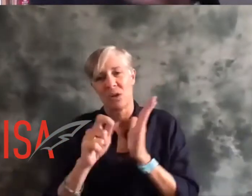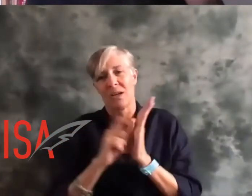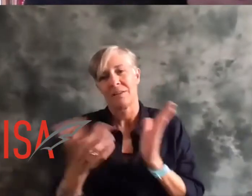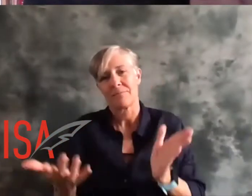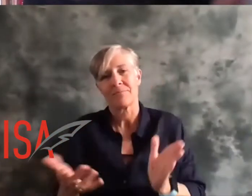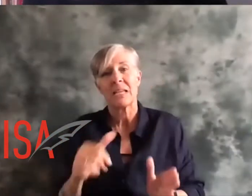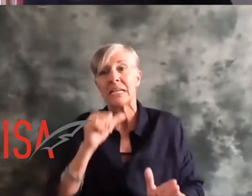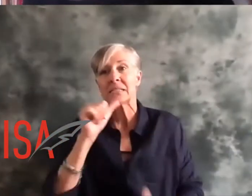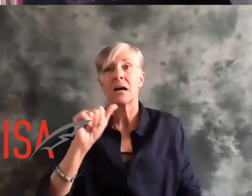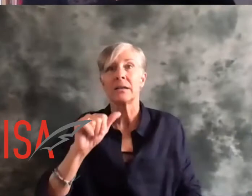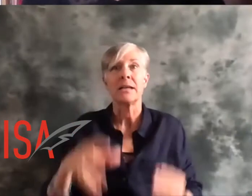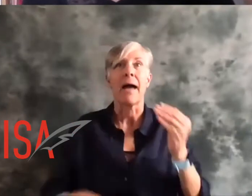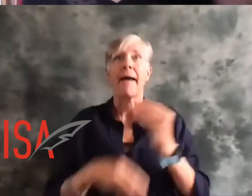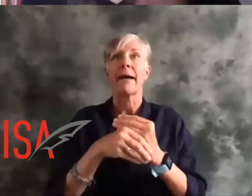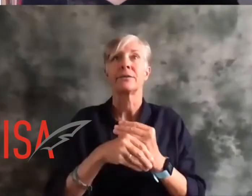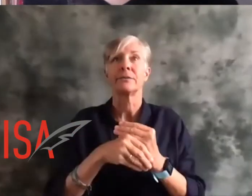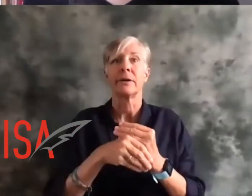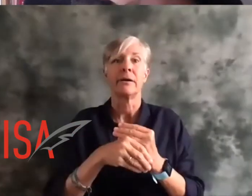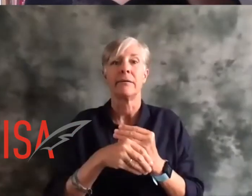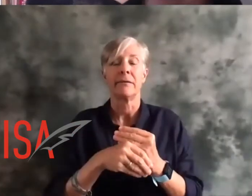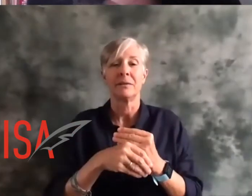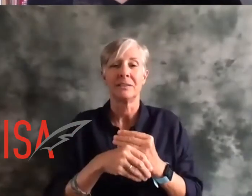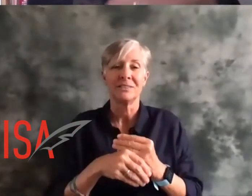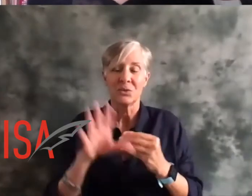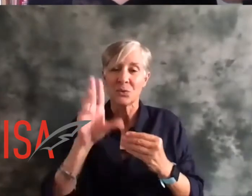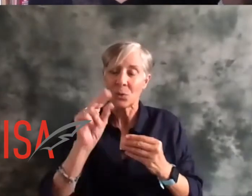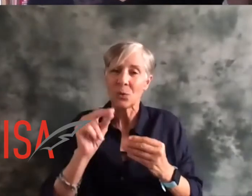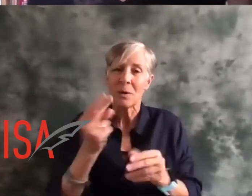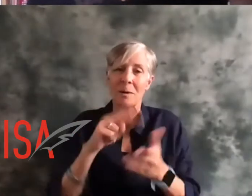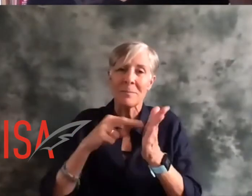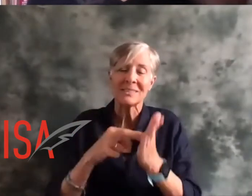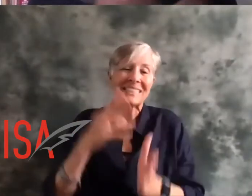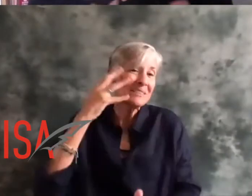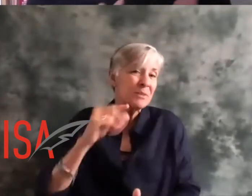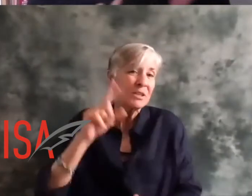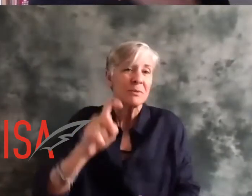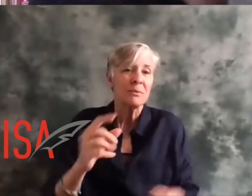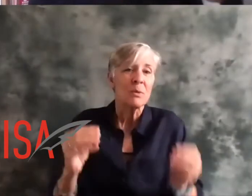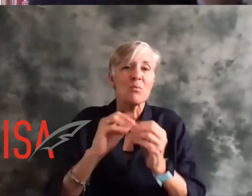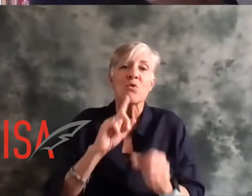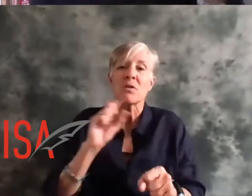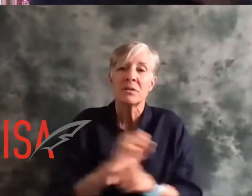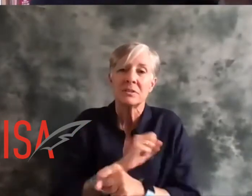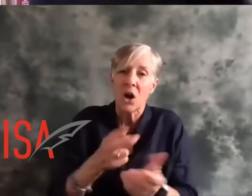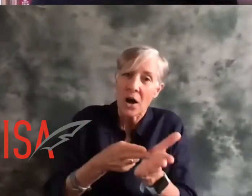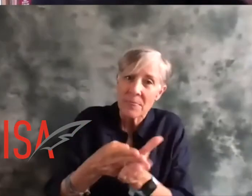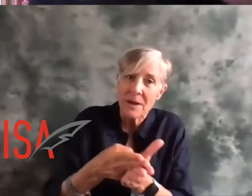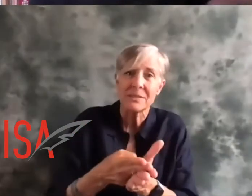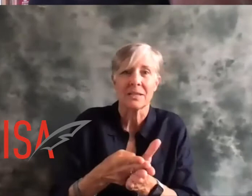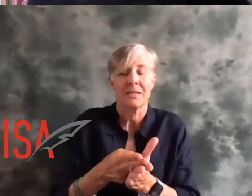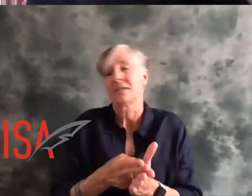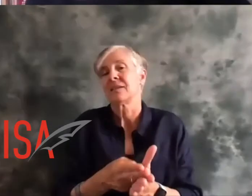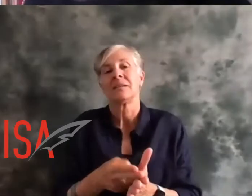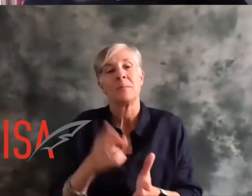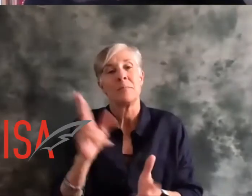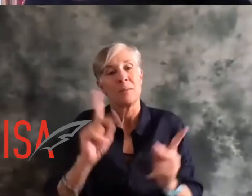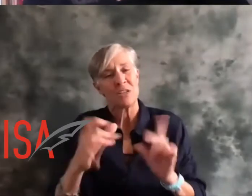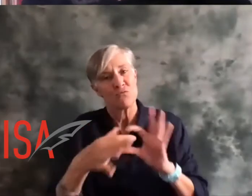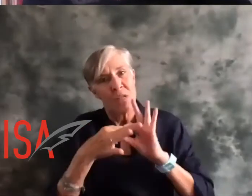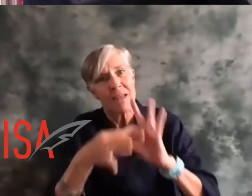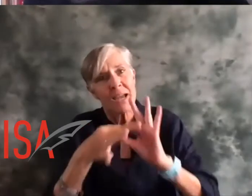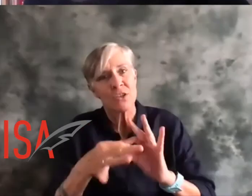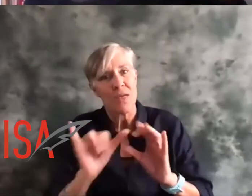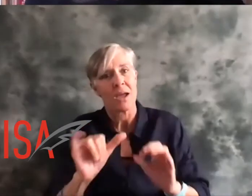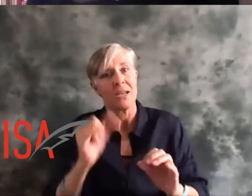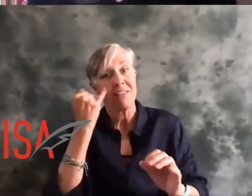an extra. It's a part of making that experience more authentic and more resonant. I mean, people will attach to it. And if you can